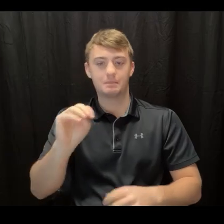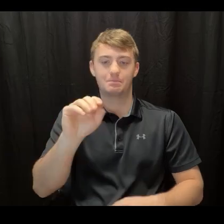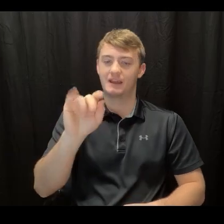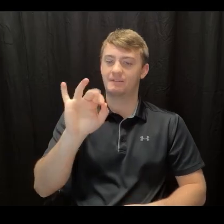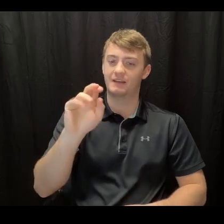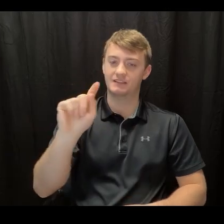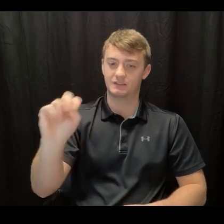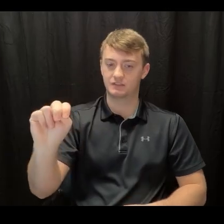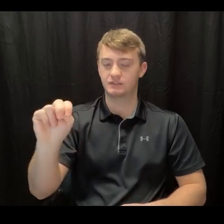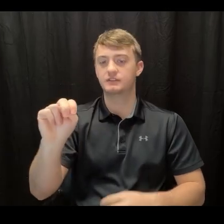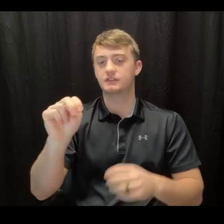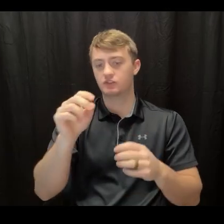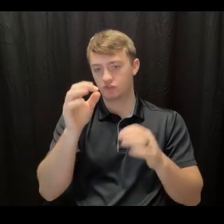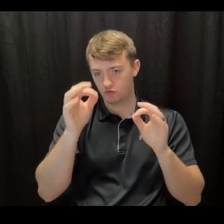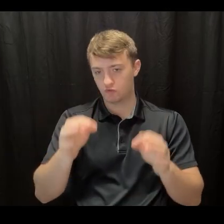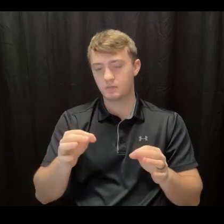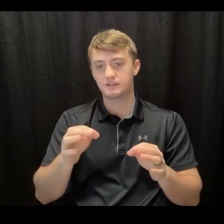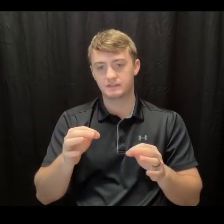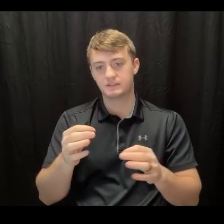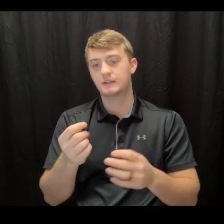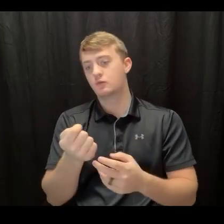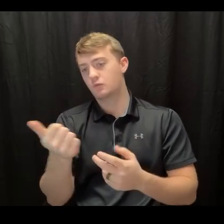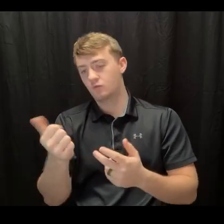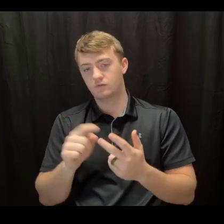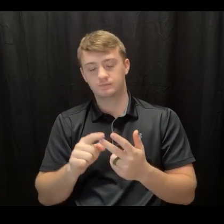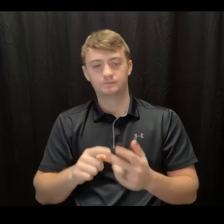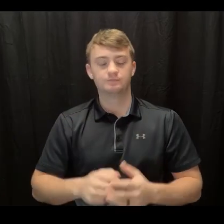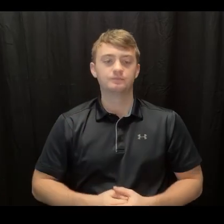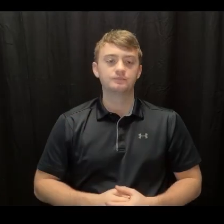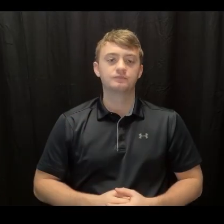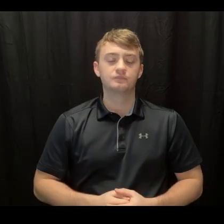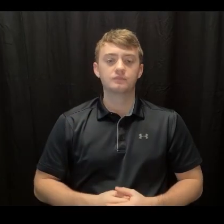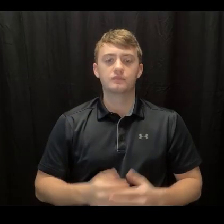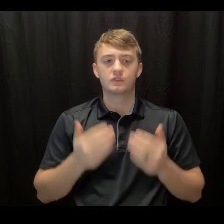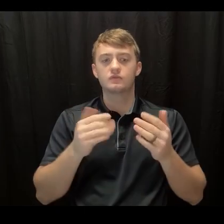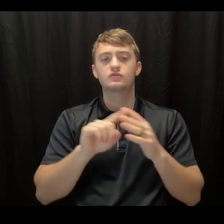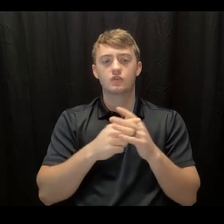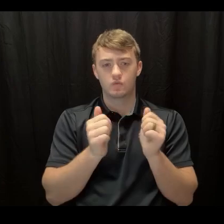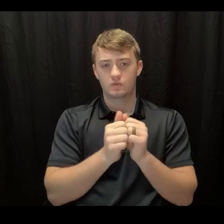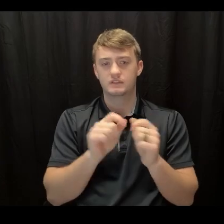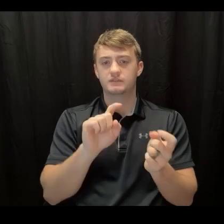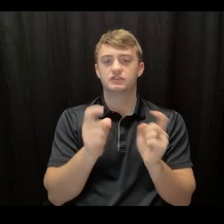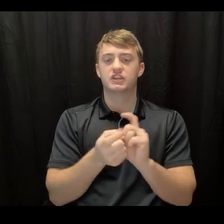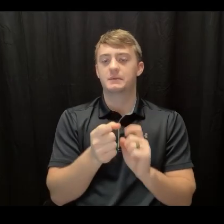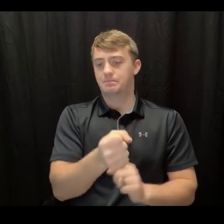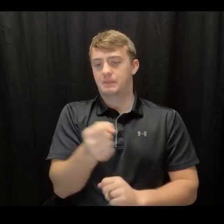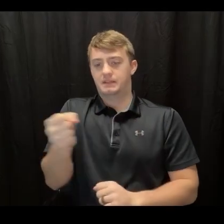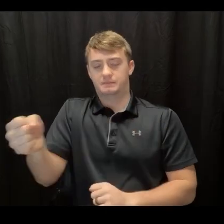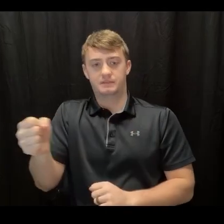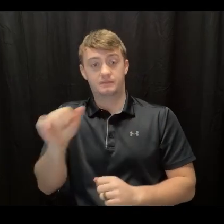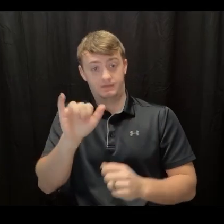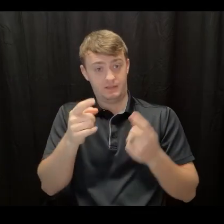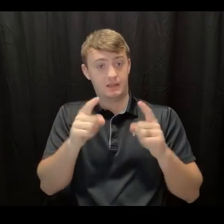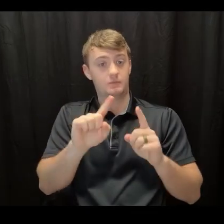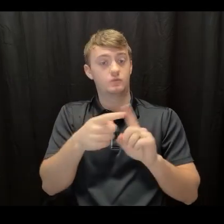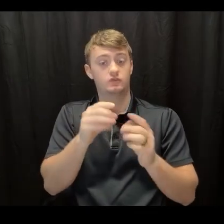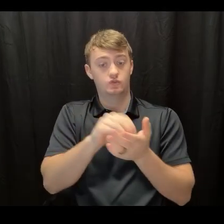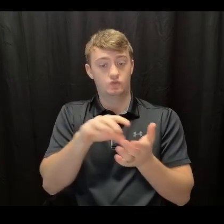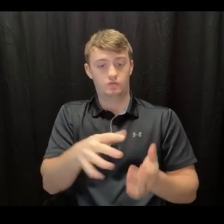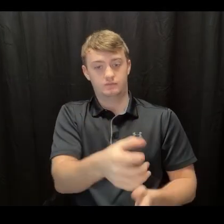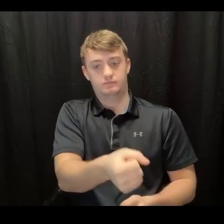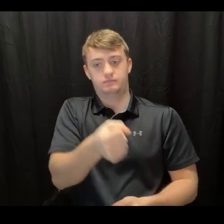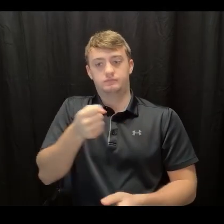manifestation determination, and services during removals. So let's start with change of placement. This occurs when a student